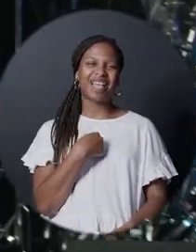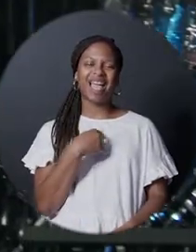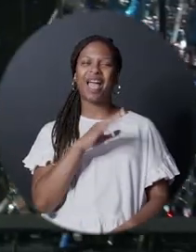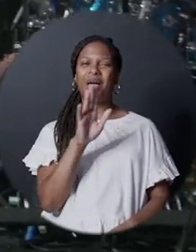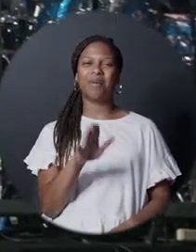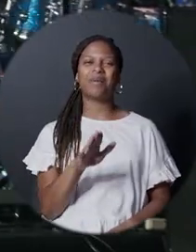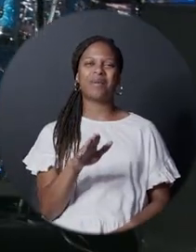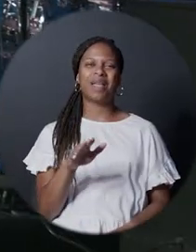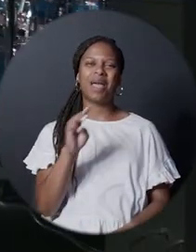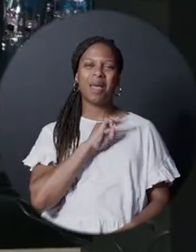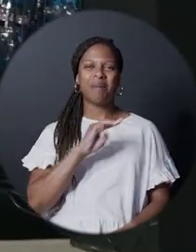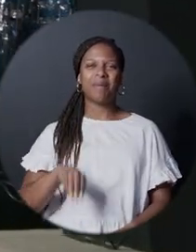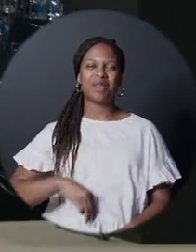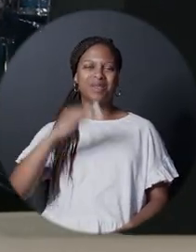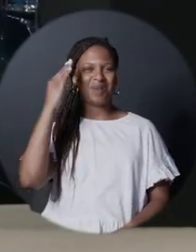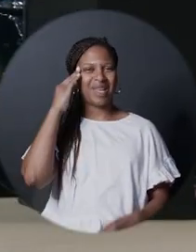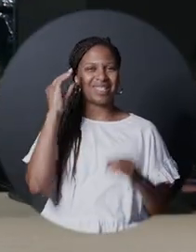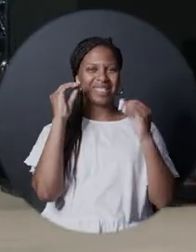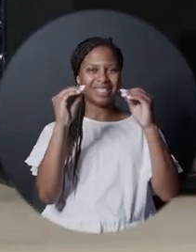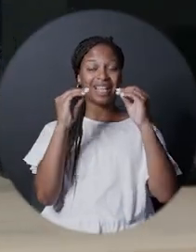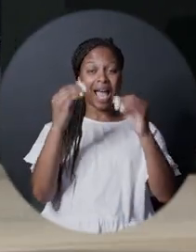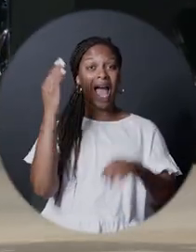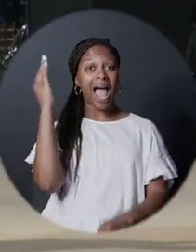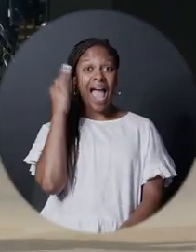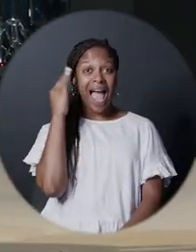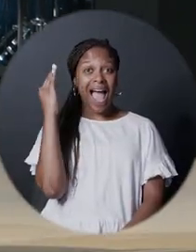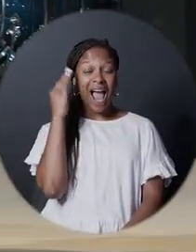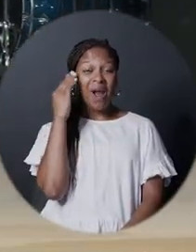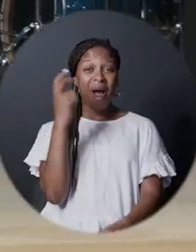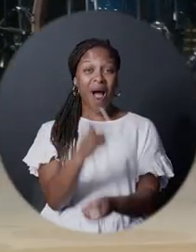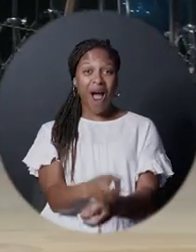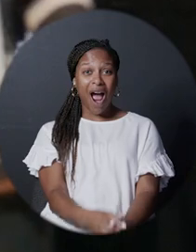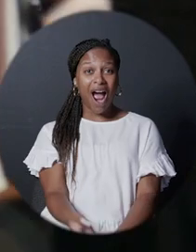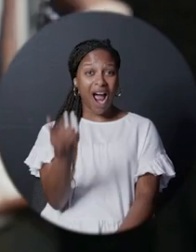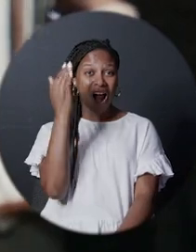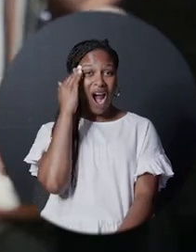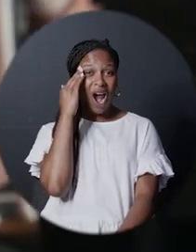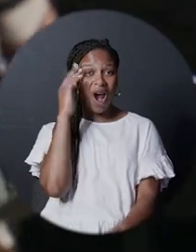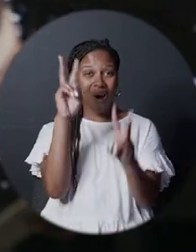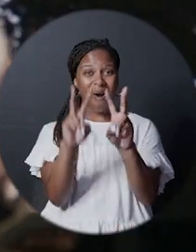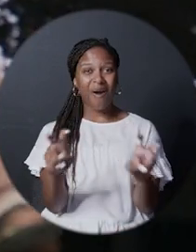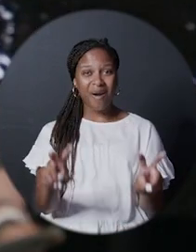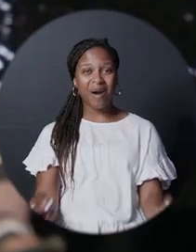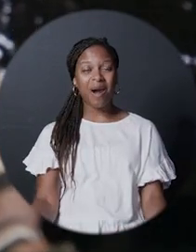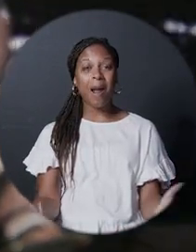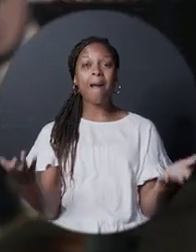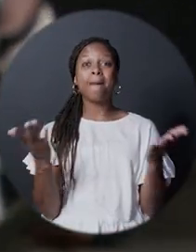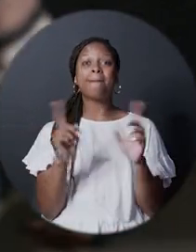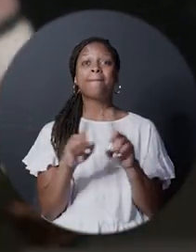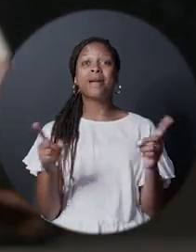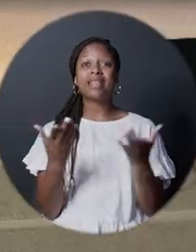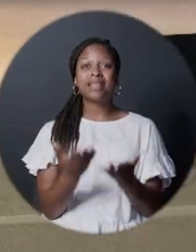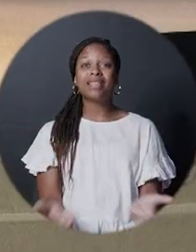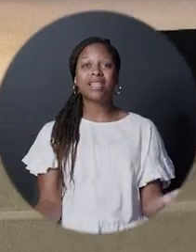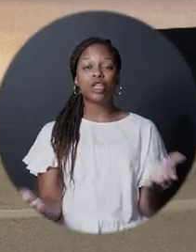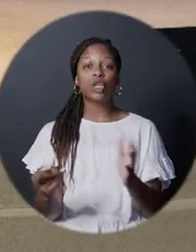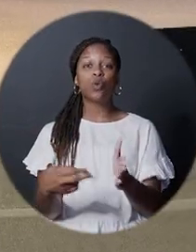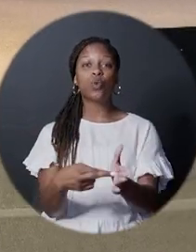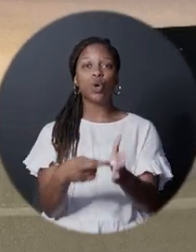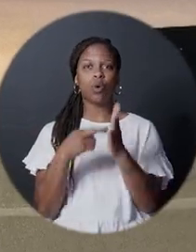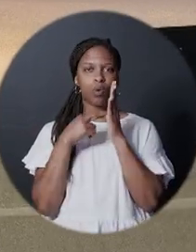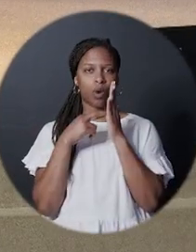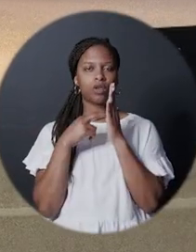This is killing y'all because it killed me. I ain't a master, but I know how to teach it. Listen, I know it's hard. I know it's hard to digest, but here it is.